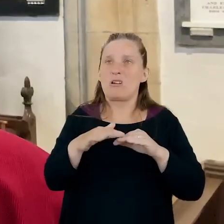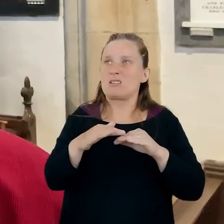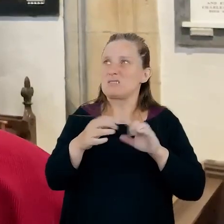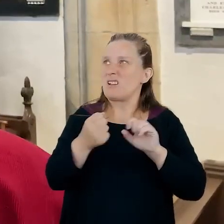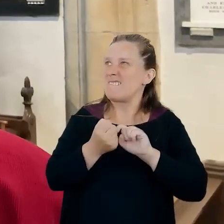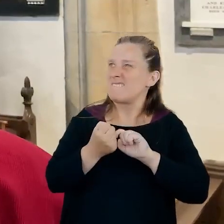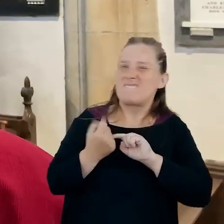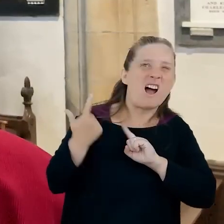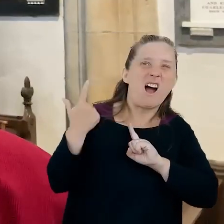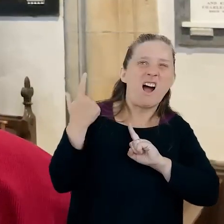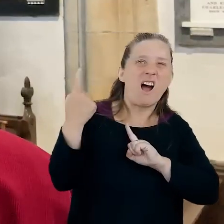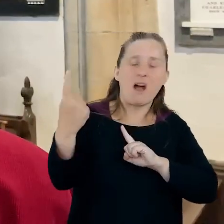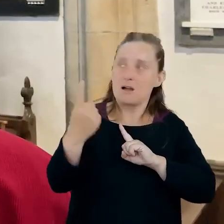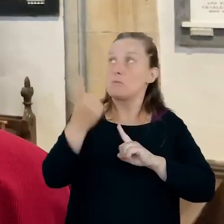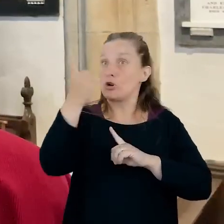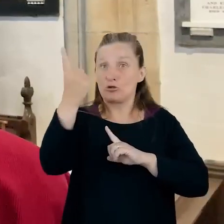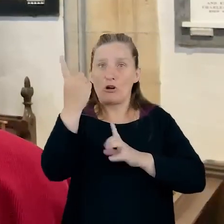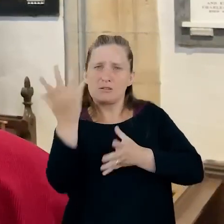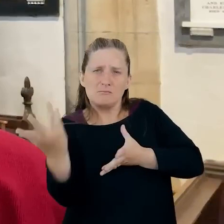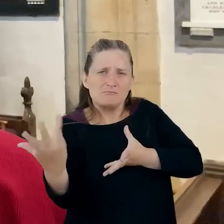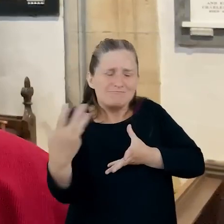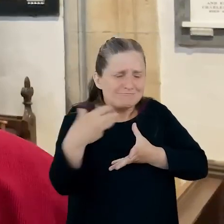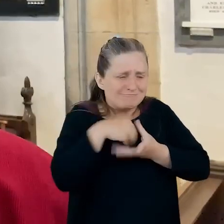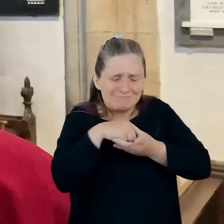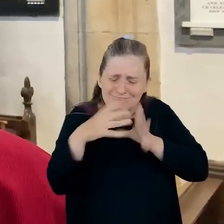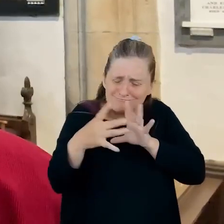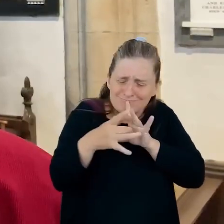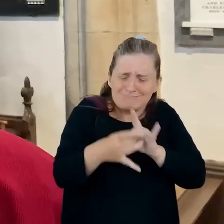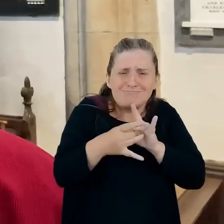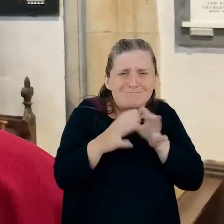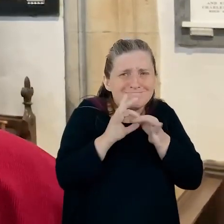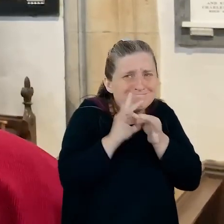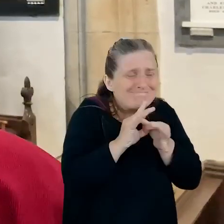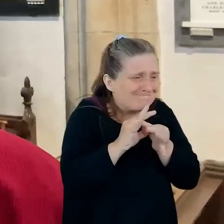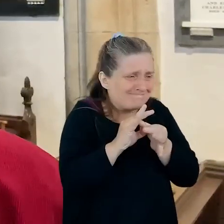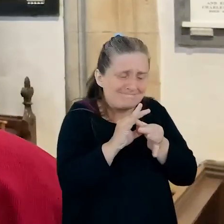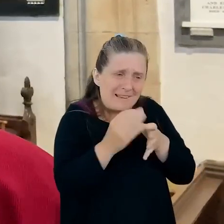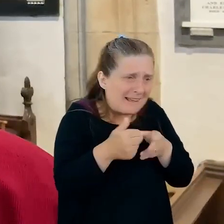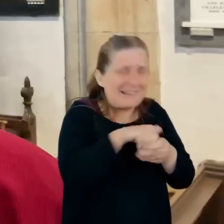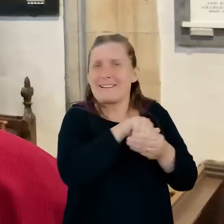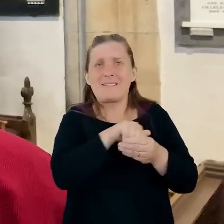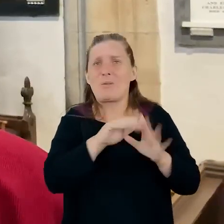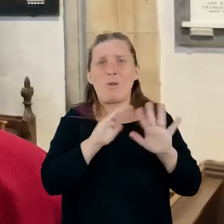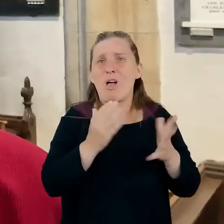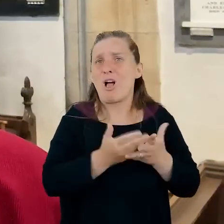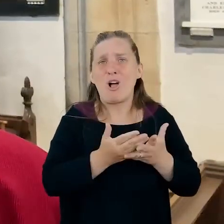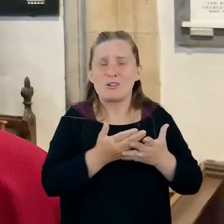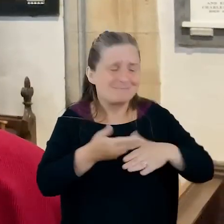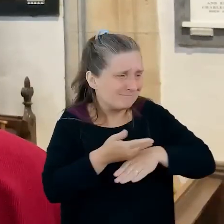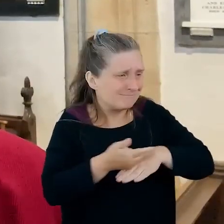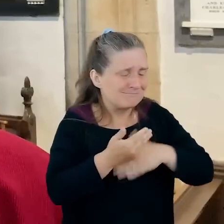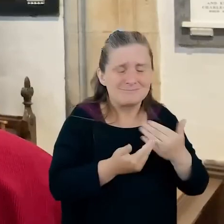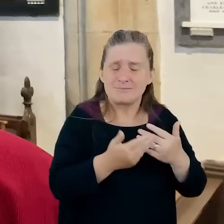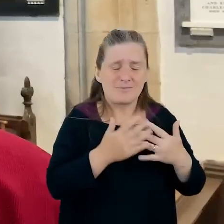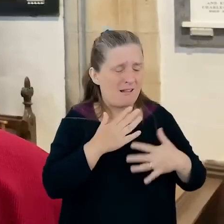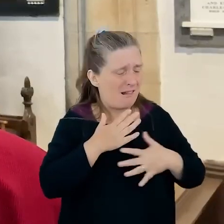length from the world, but is actively and intimately involved in it. God is the one who sees